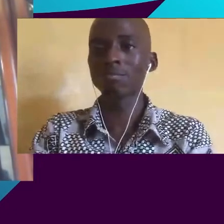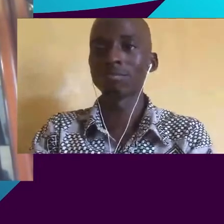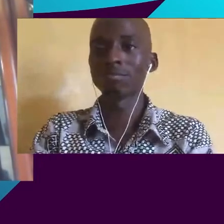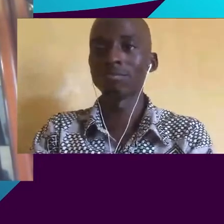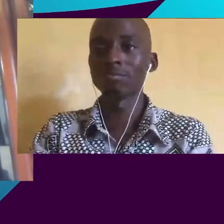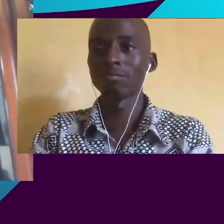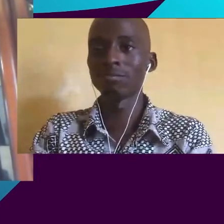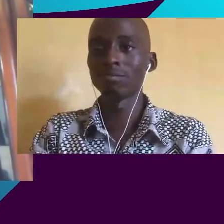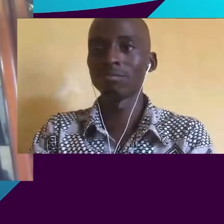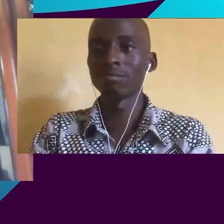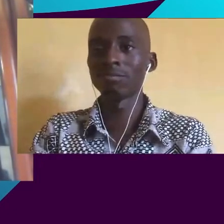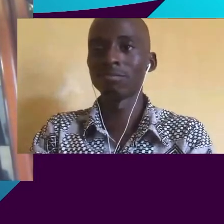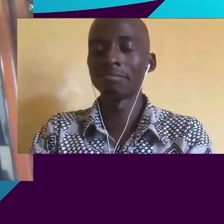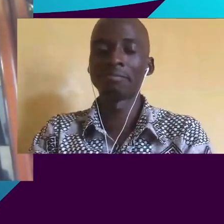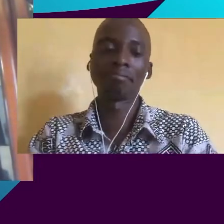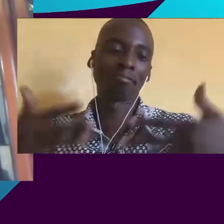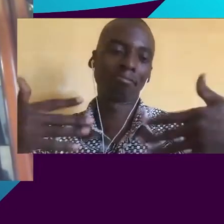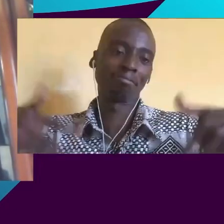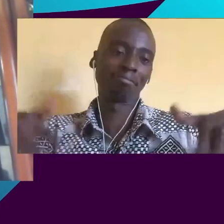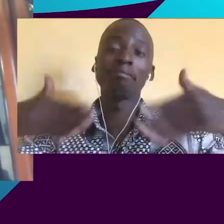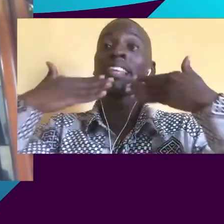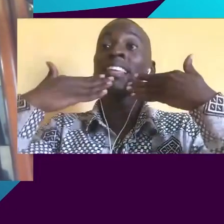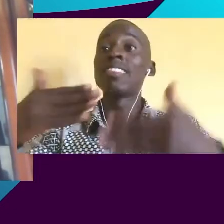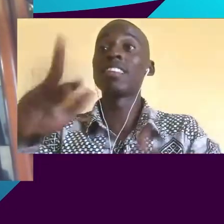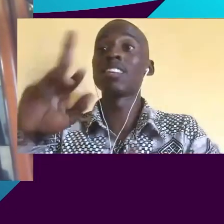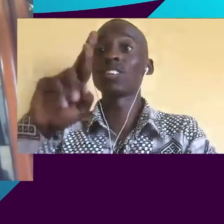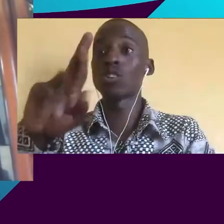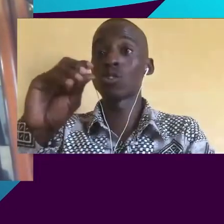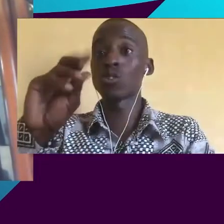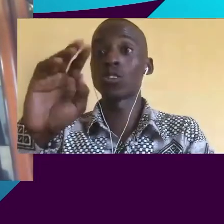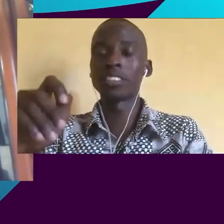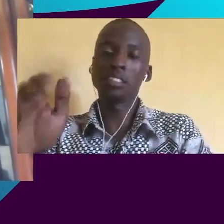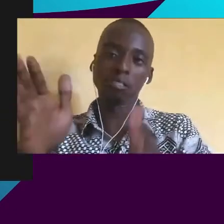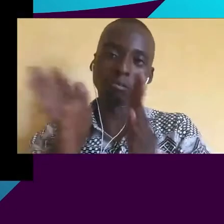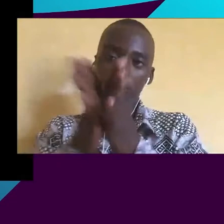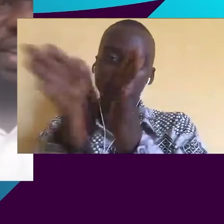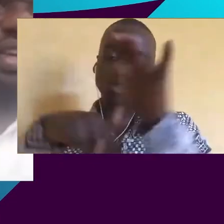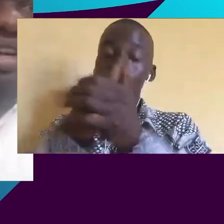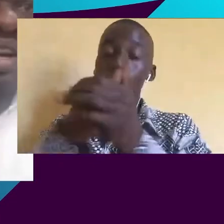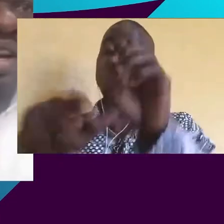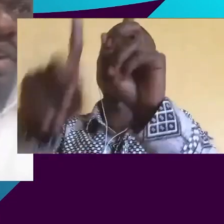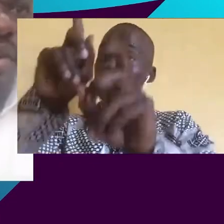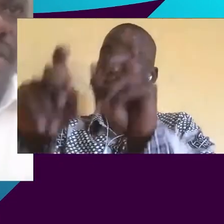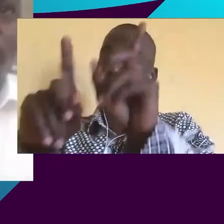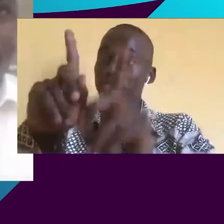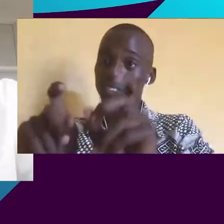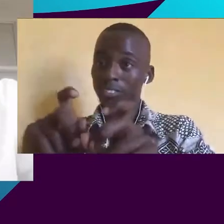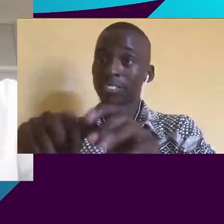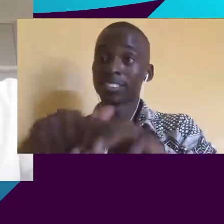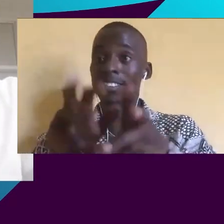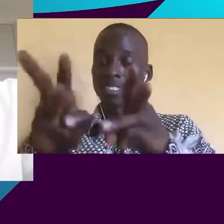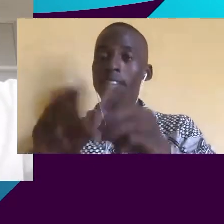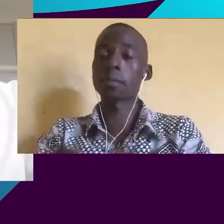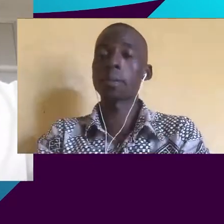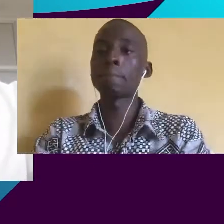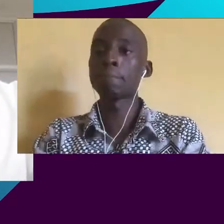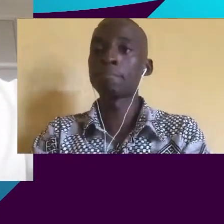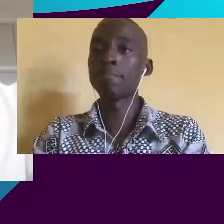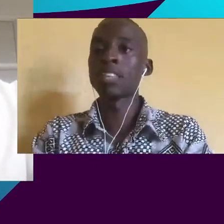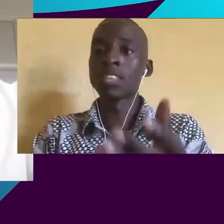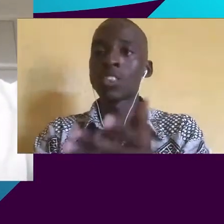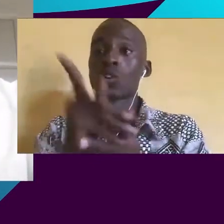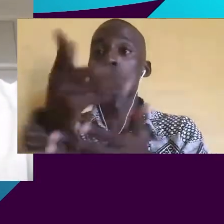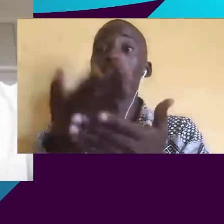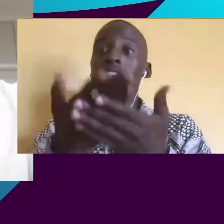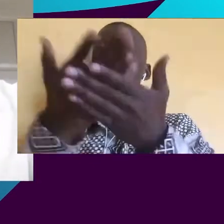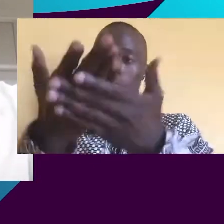Thank you, Rosette. You've dribbled all the questions and hit some spikes in there throughout your submission. I'd